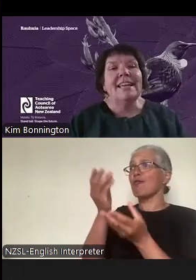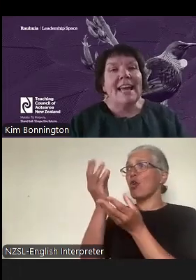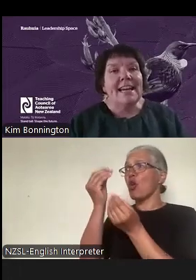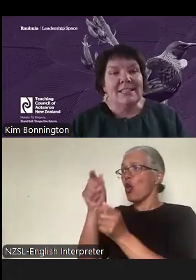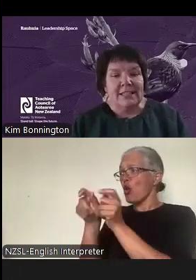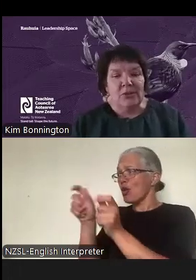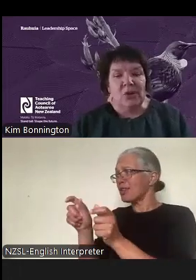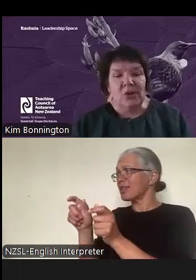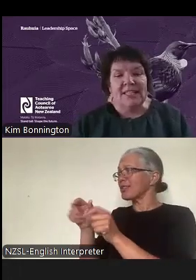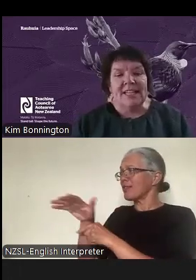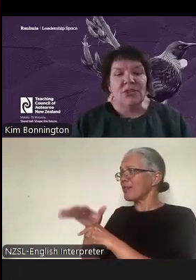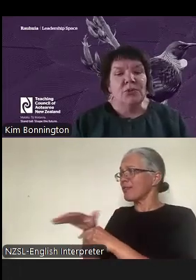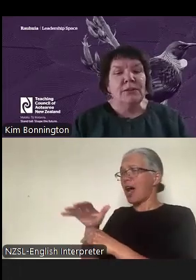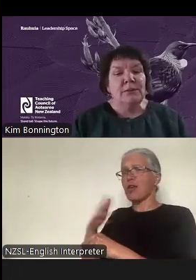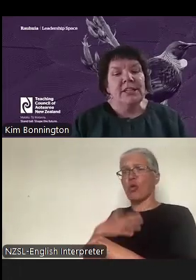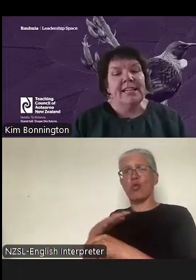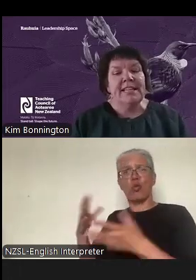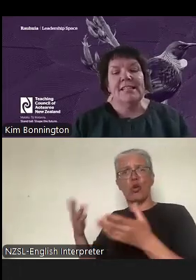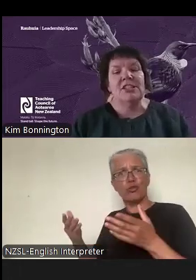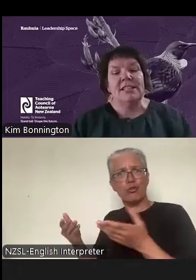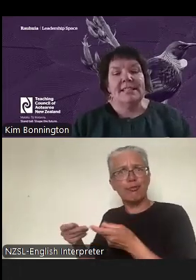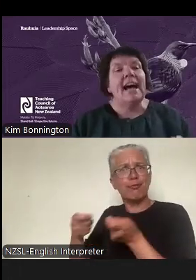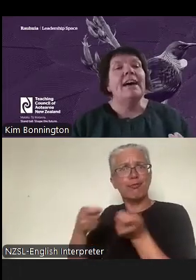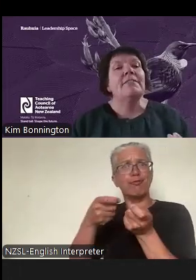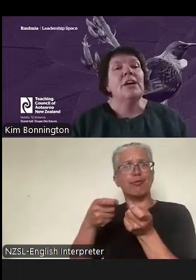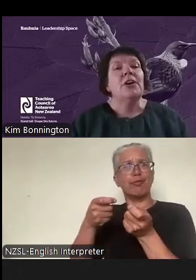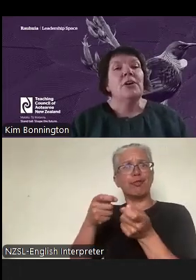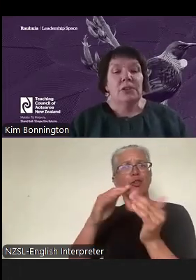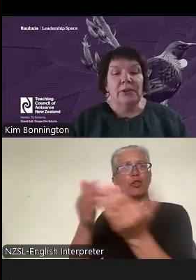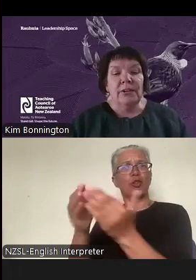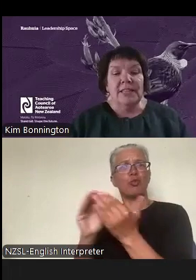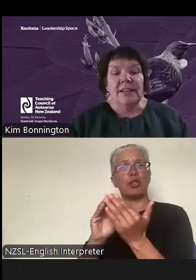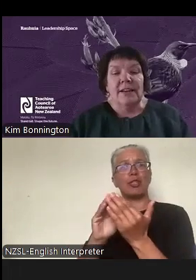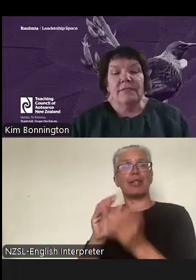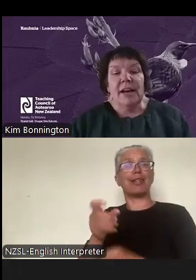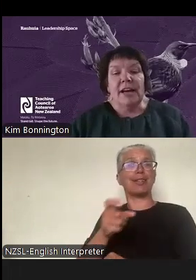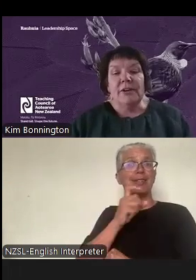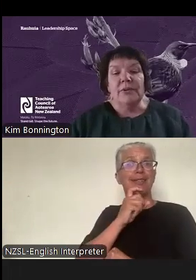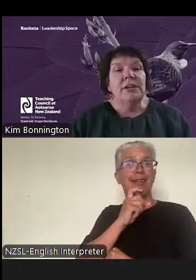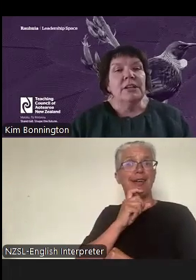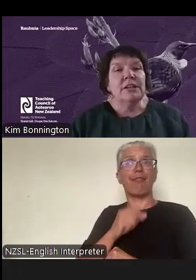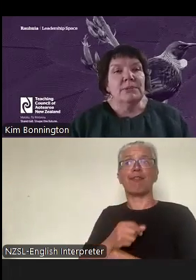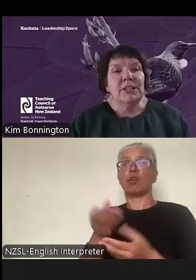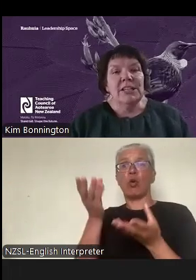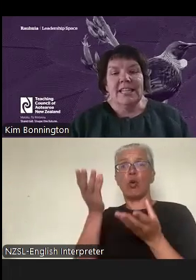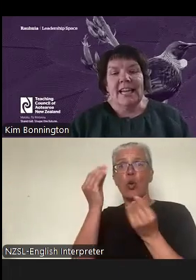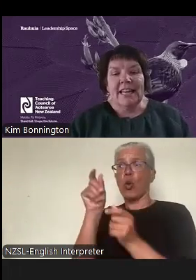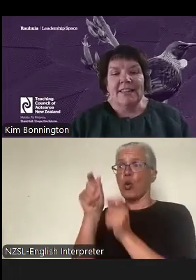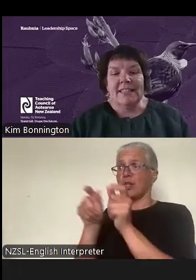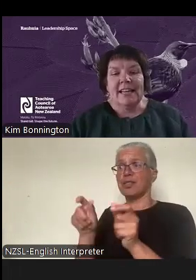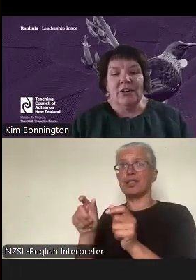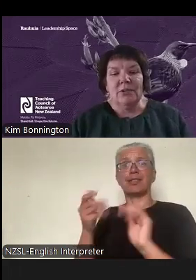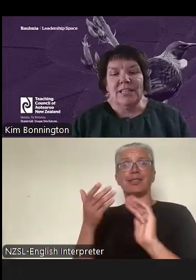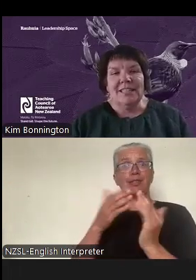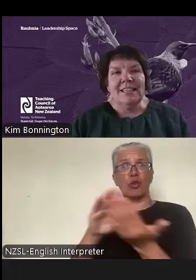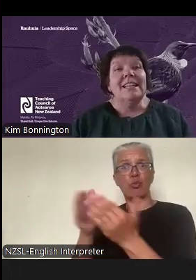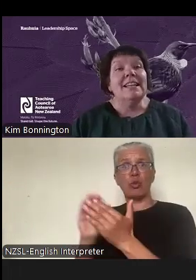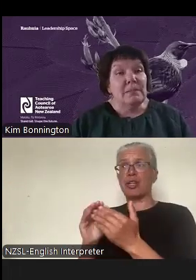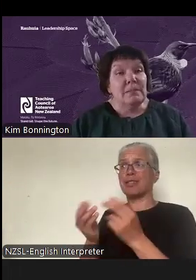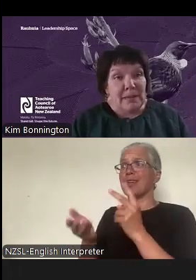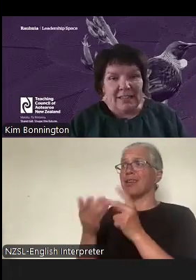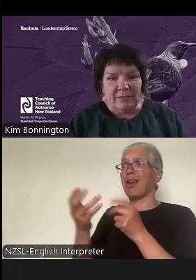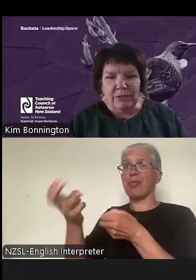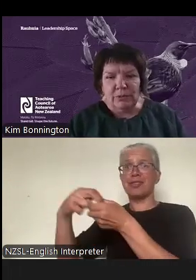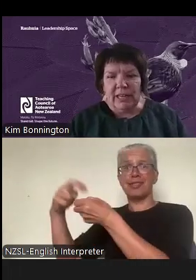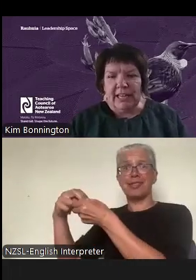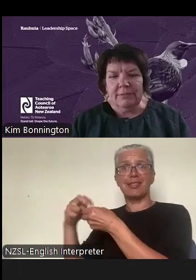that engage the organisational community, such as staff, learners, whānau, community and other stakeholders in